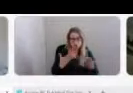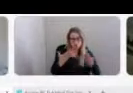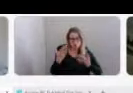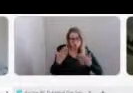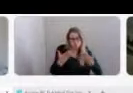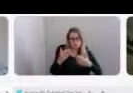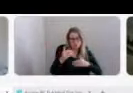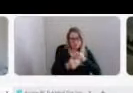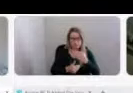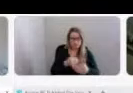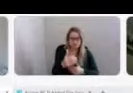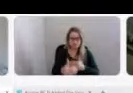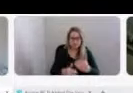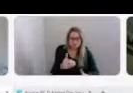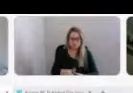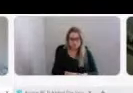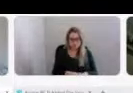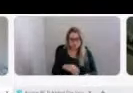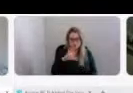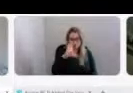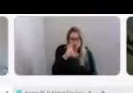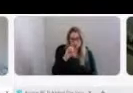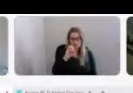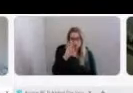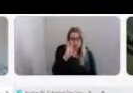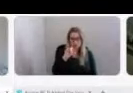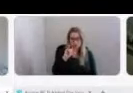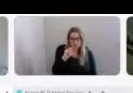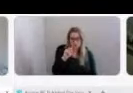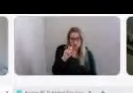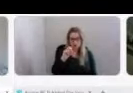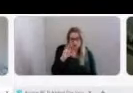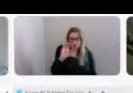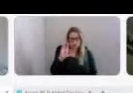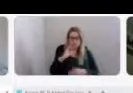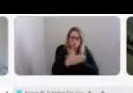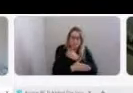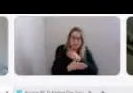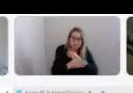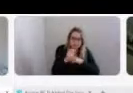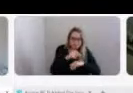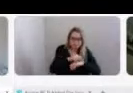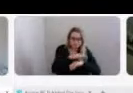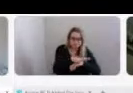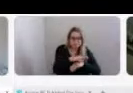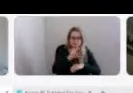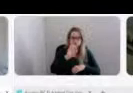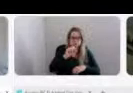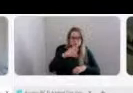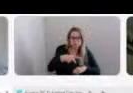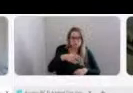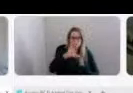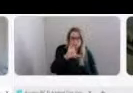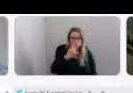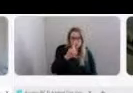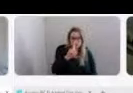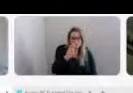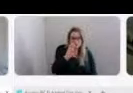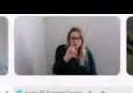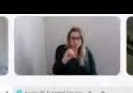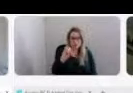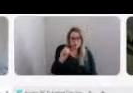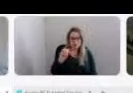process coconino county submitted a map d c d 0 0